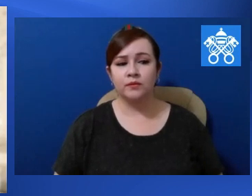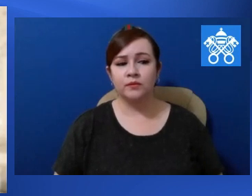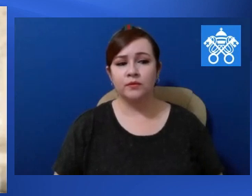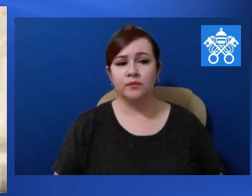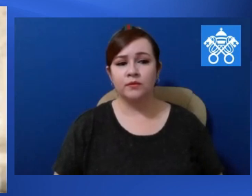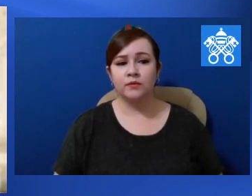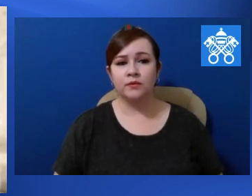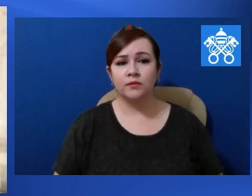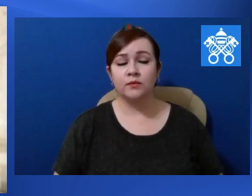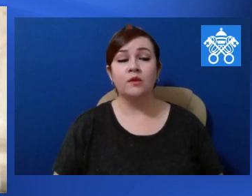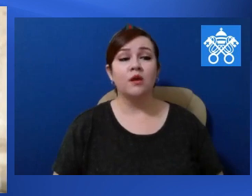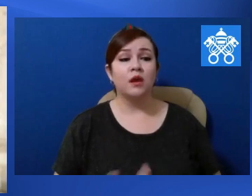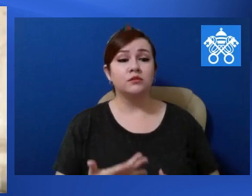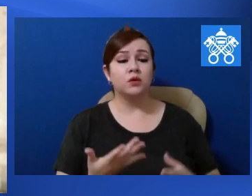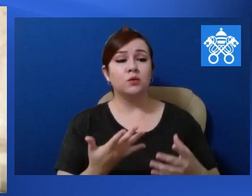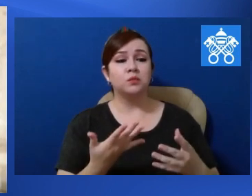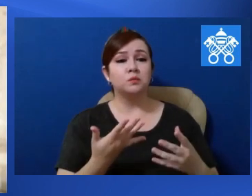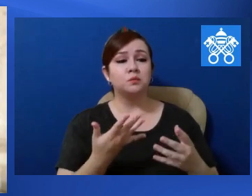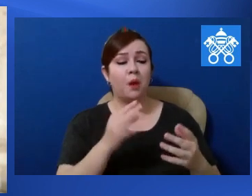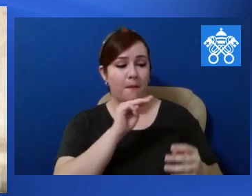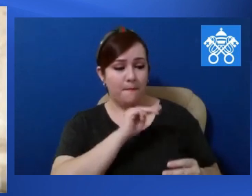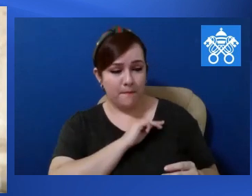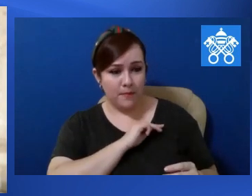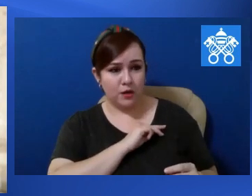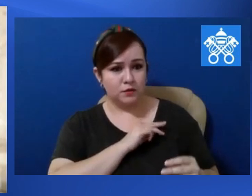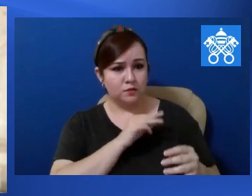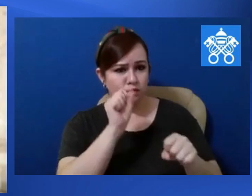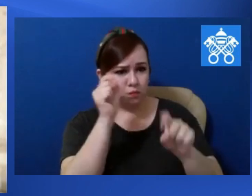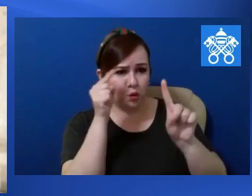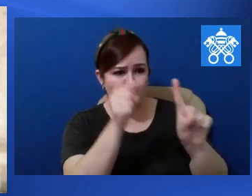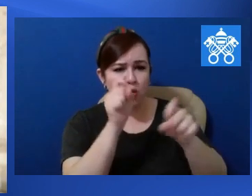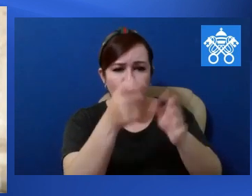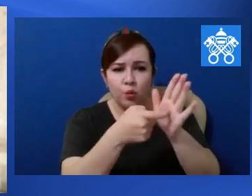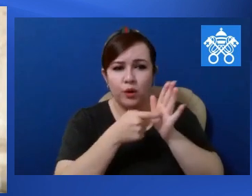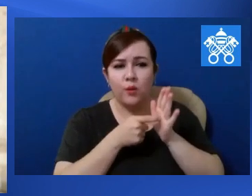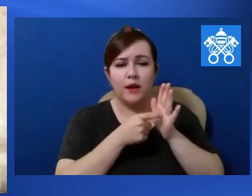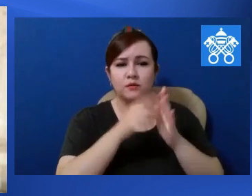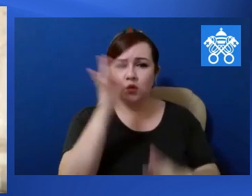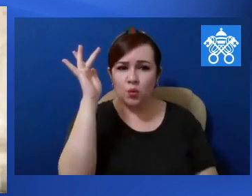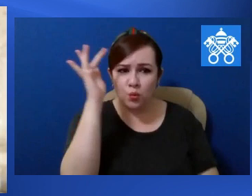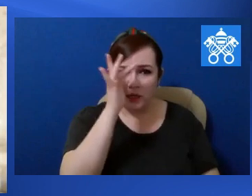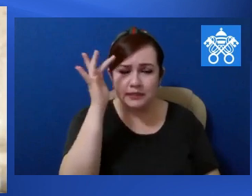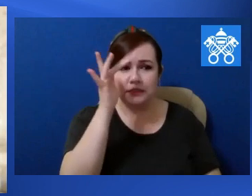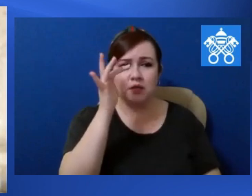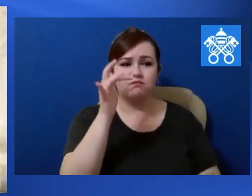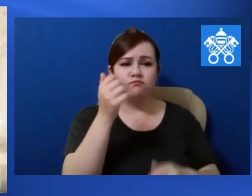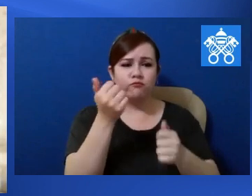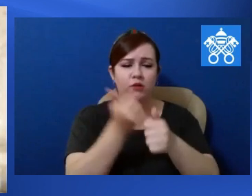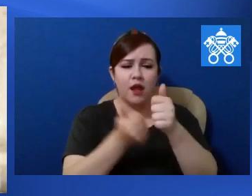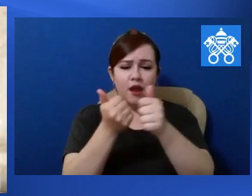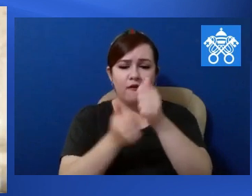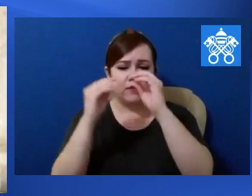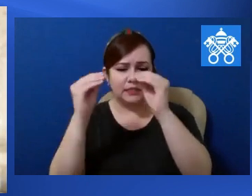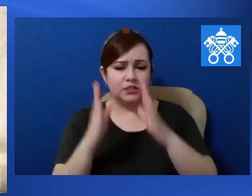community, and that this requires wisdom, patience, and charity on the part of